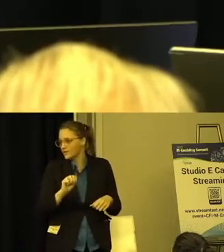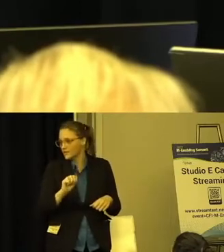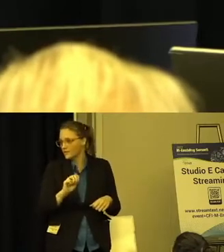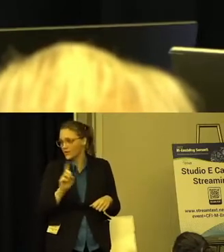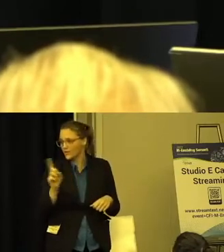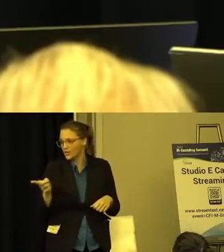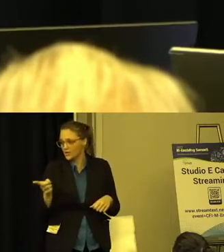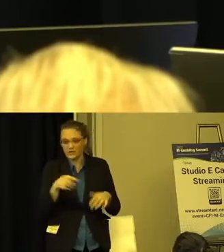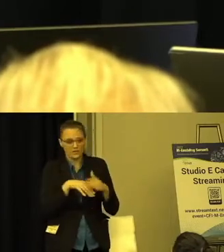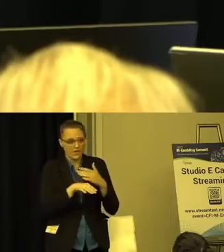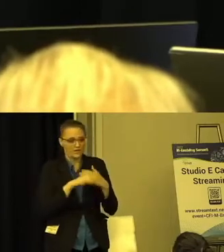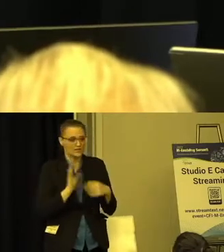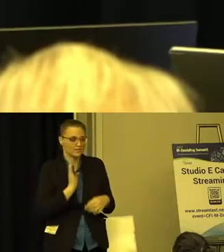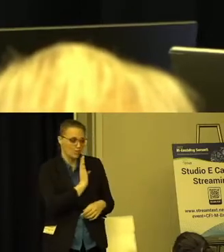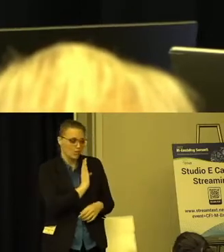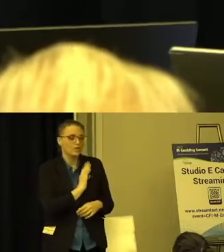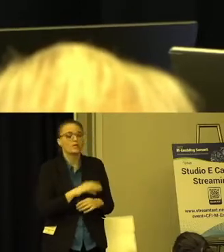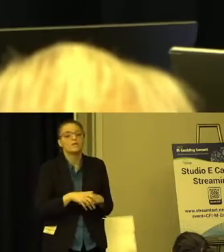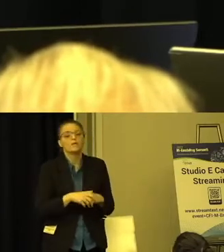Board.